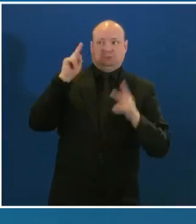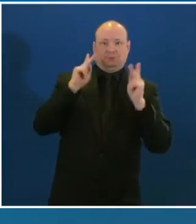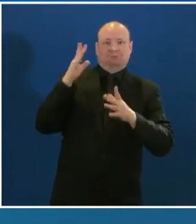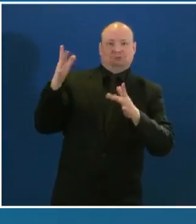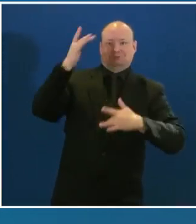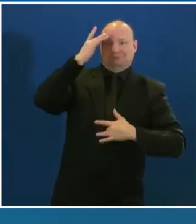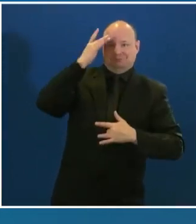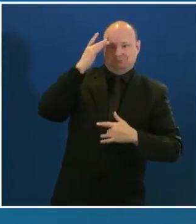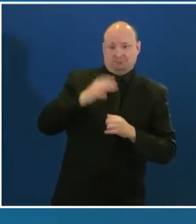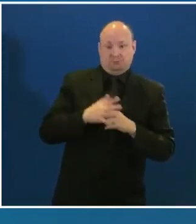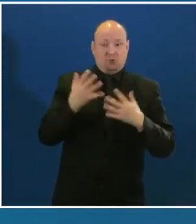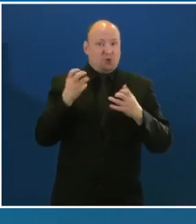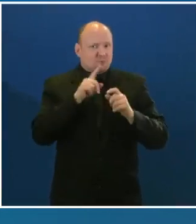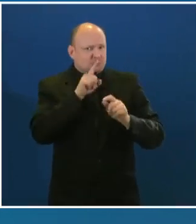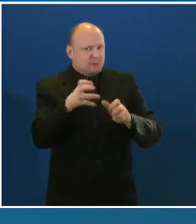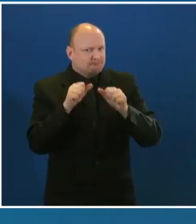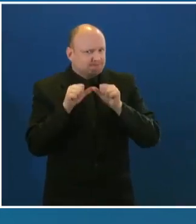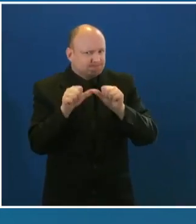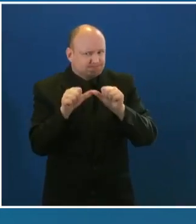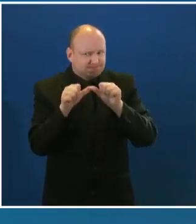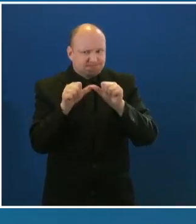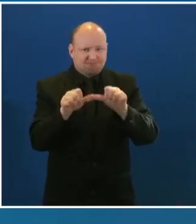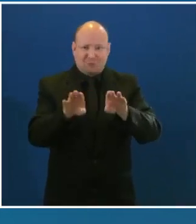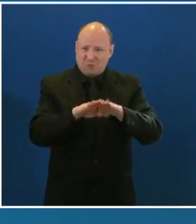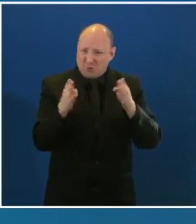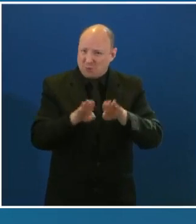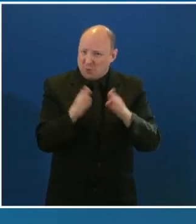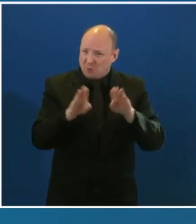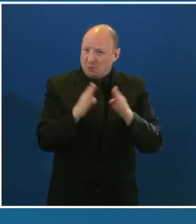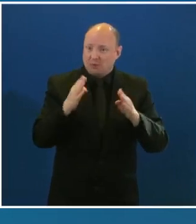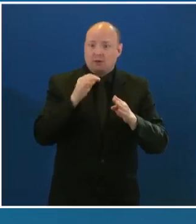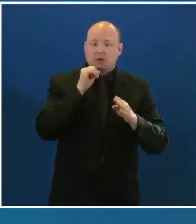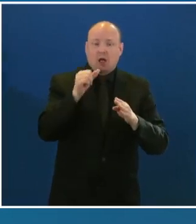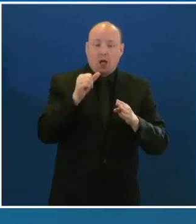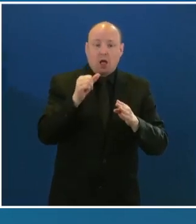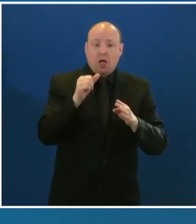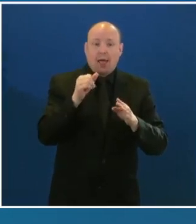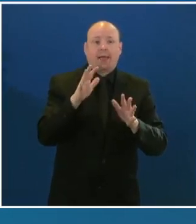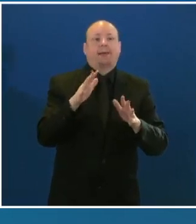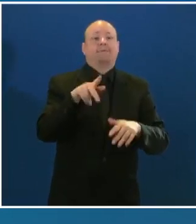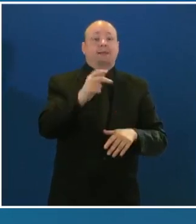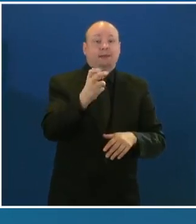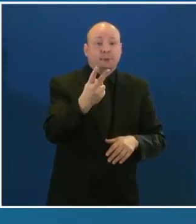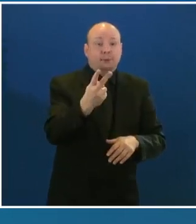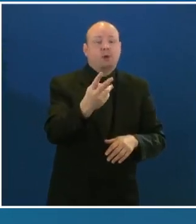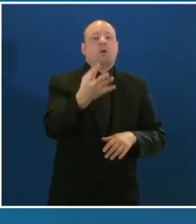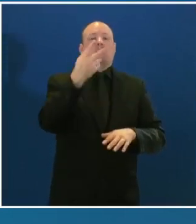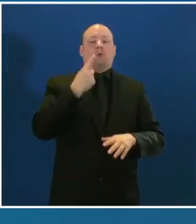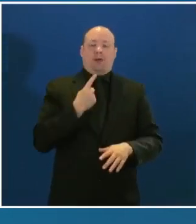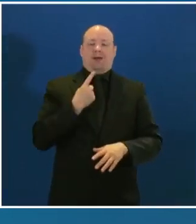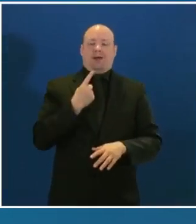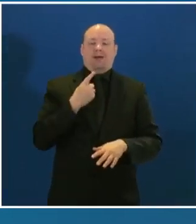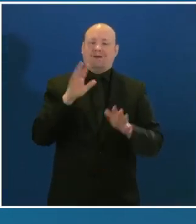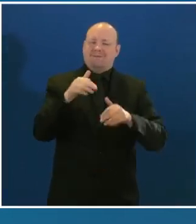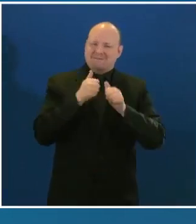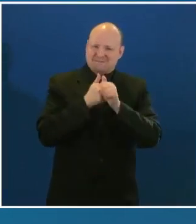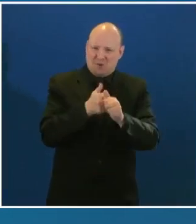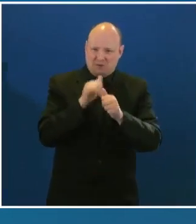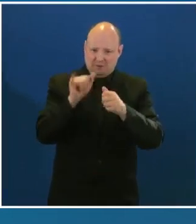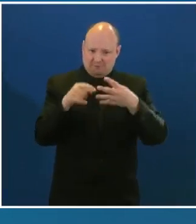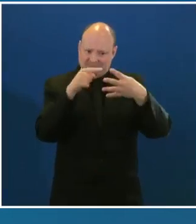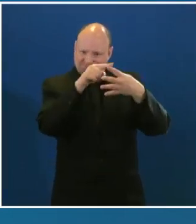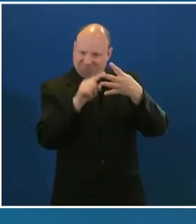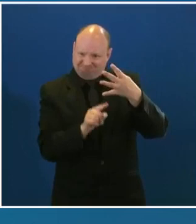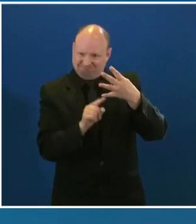with reopening rather than backwards, so we all need to know what we can do to make sure we're safe. So continue keeping a